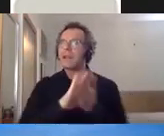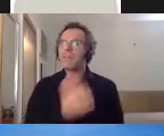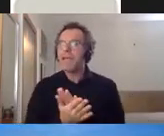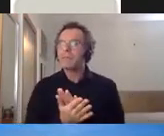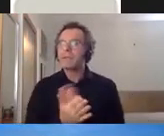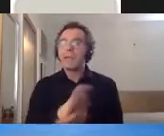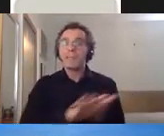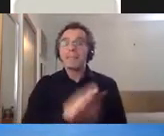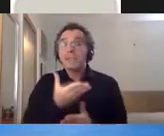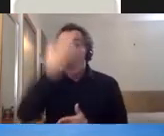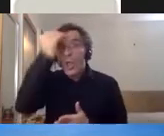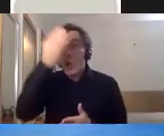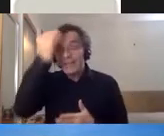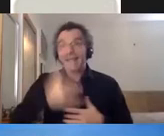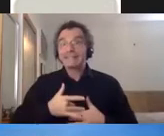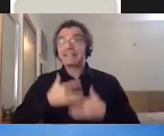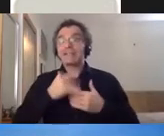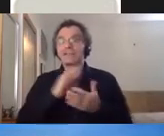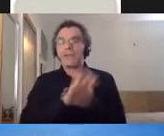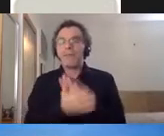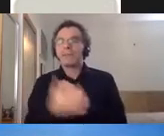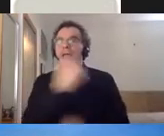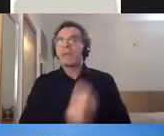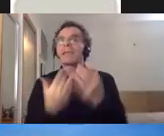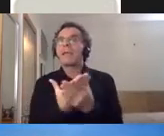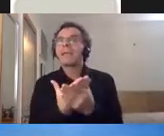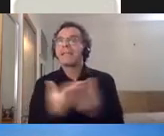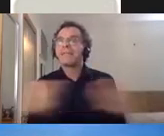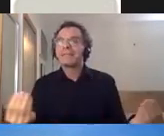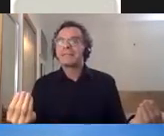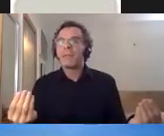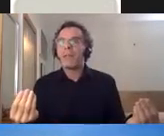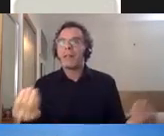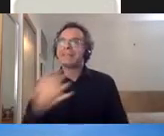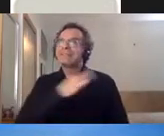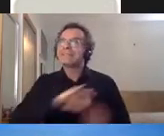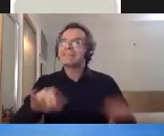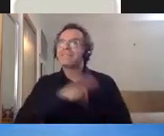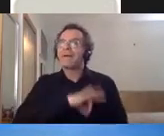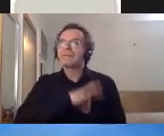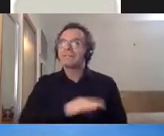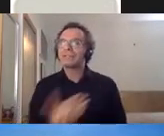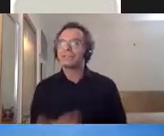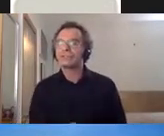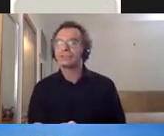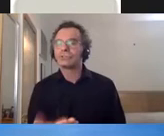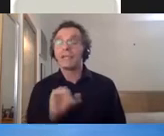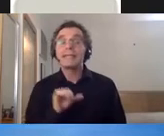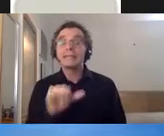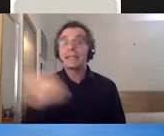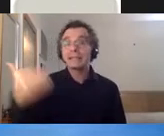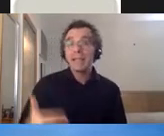with learning and sensory impairments invisible and putting them at an unfair disadvantage. Next slide, please.